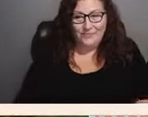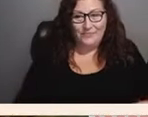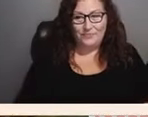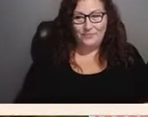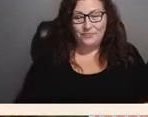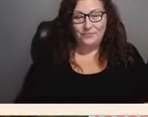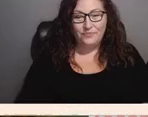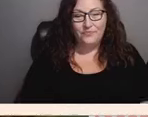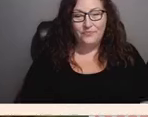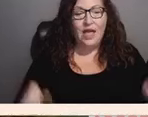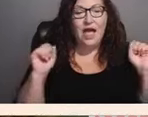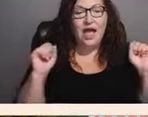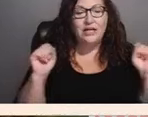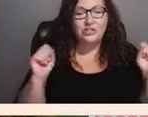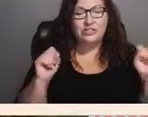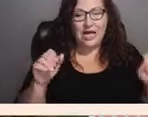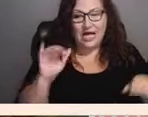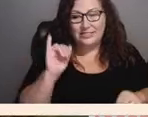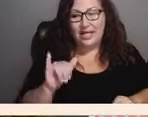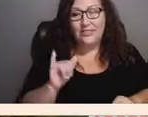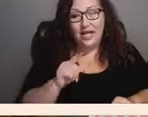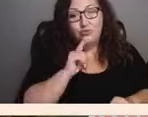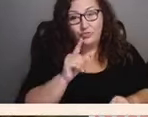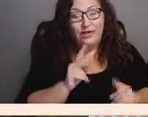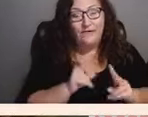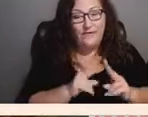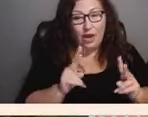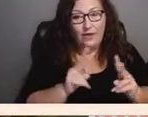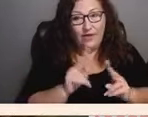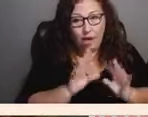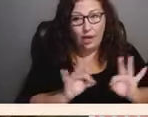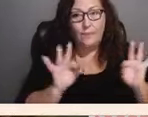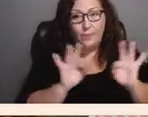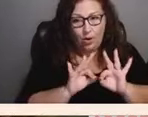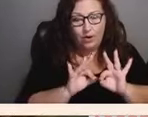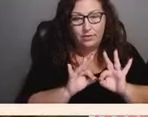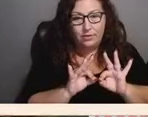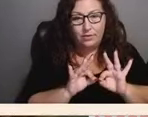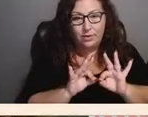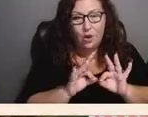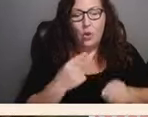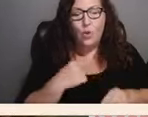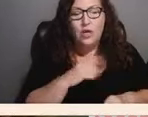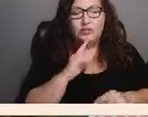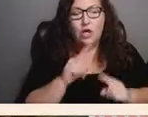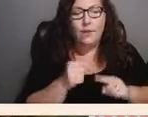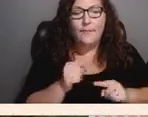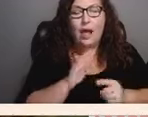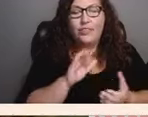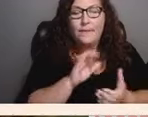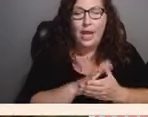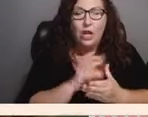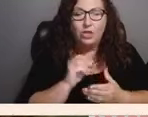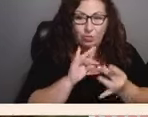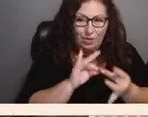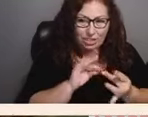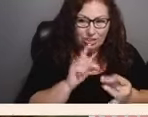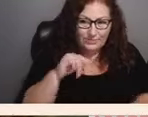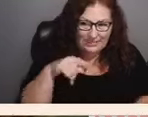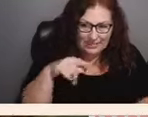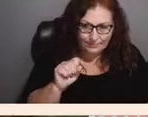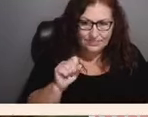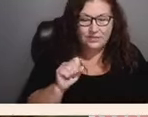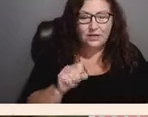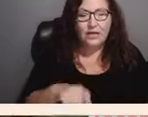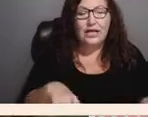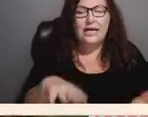Exercise, that's very, very important. We're talking about the marriage and relationship tips. Take